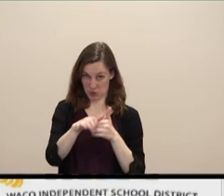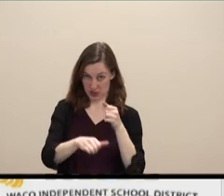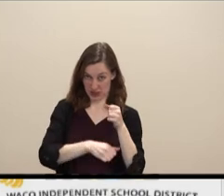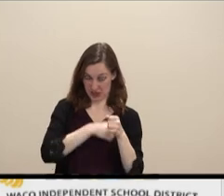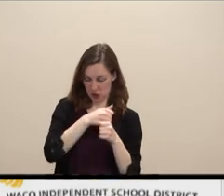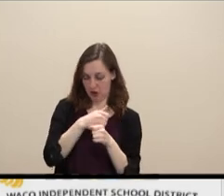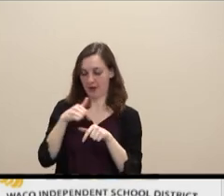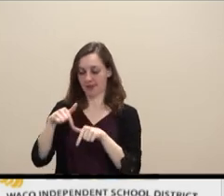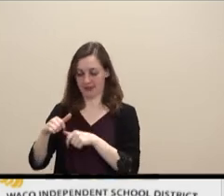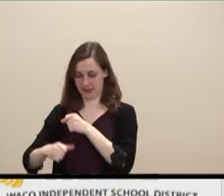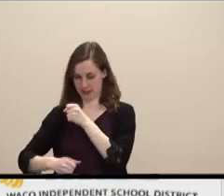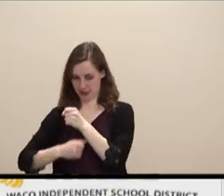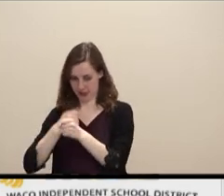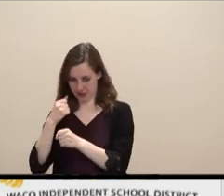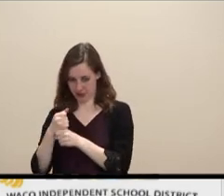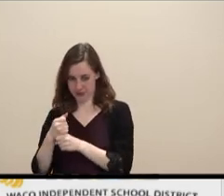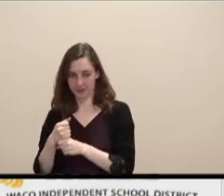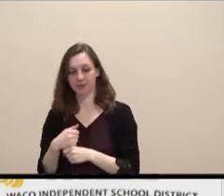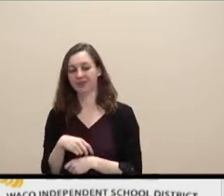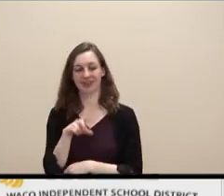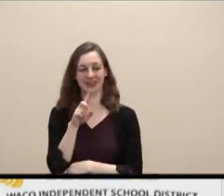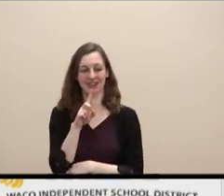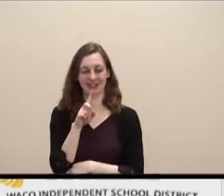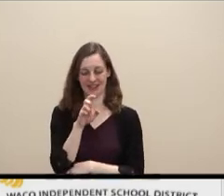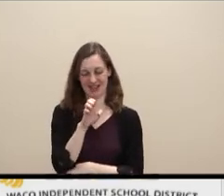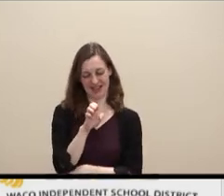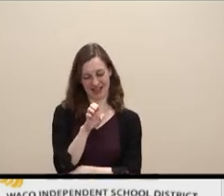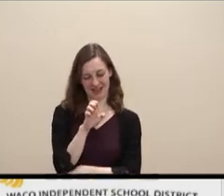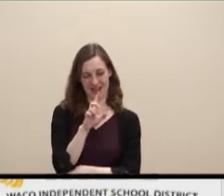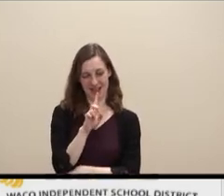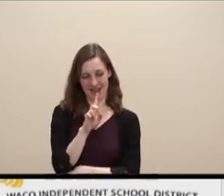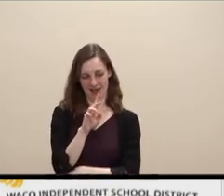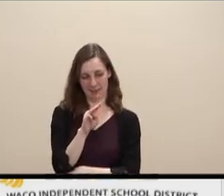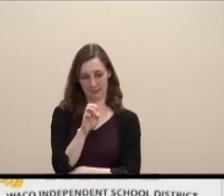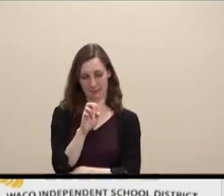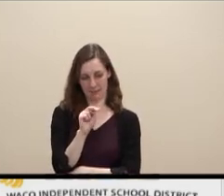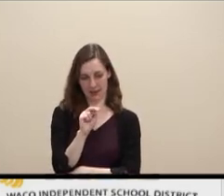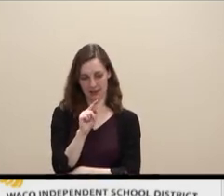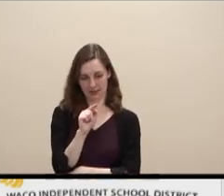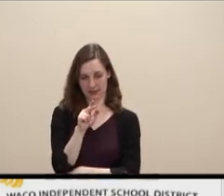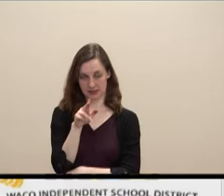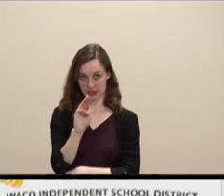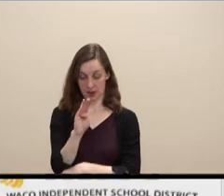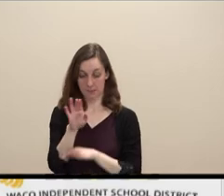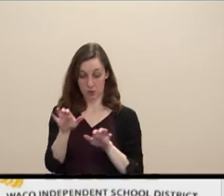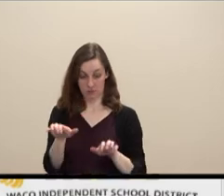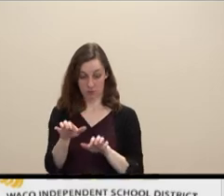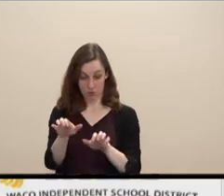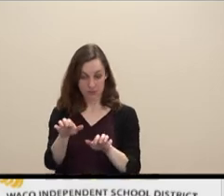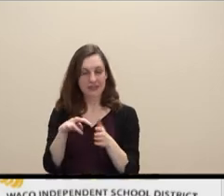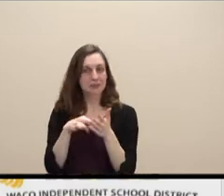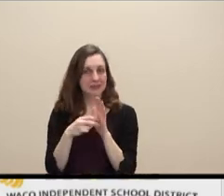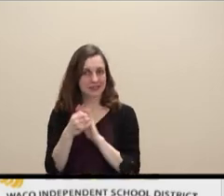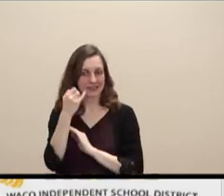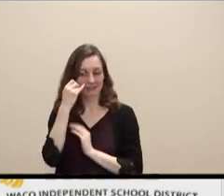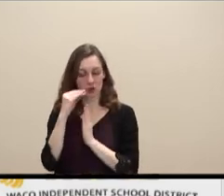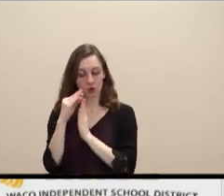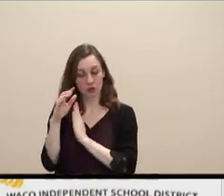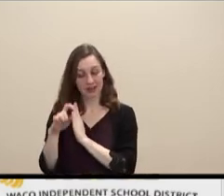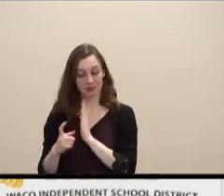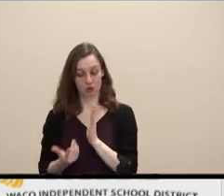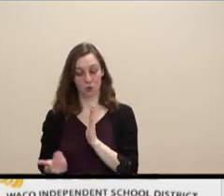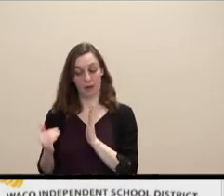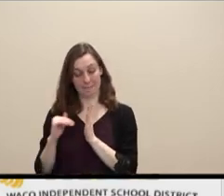both. Edmentum performance. Edmentum is our credit recovery software. So when a student has to repeat a class, most times they'll repeat